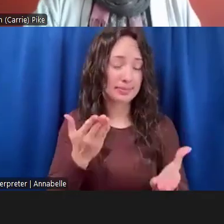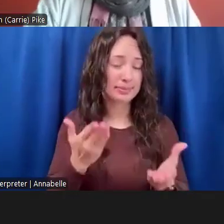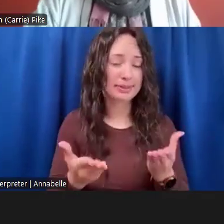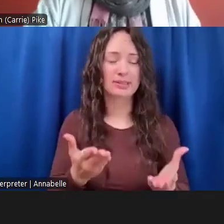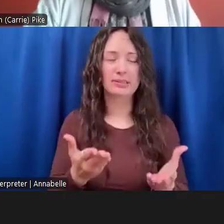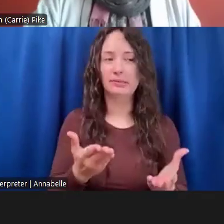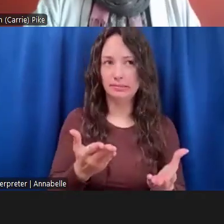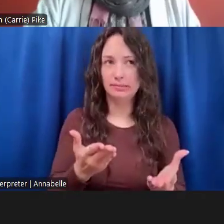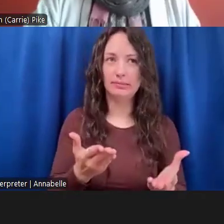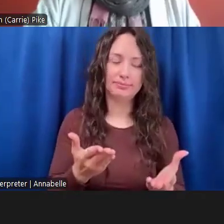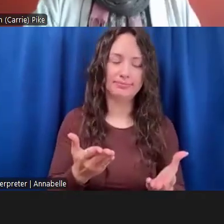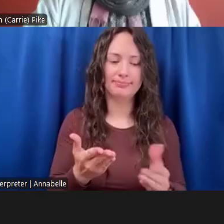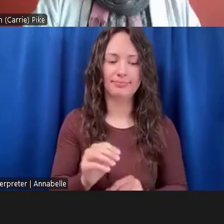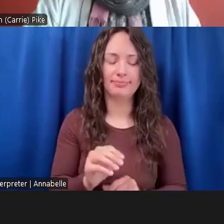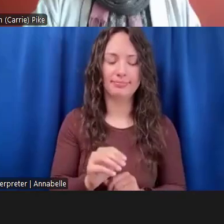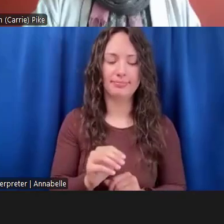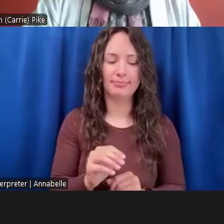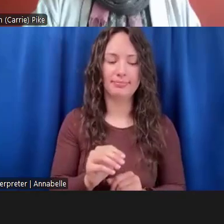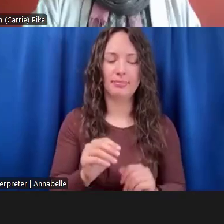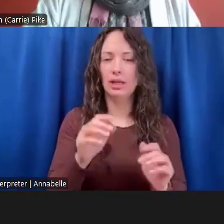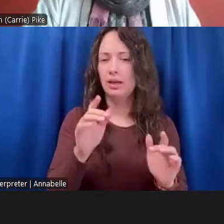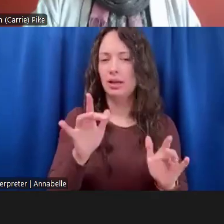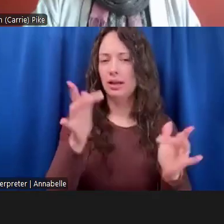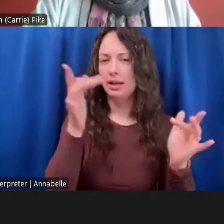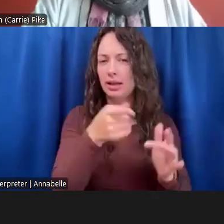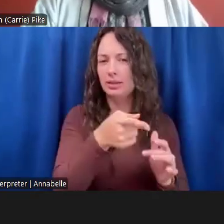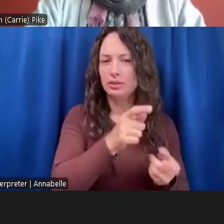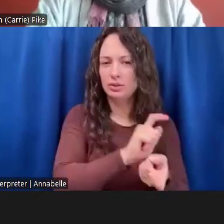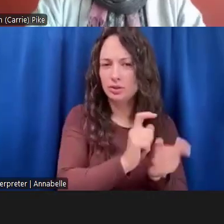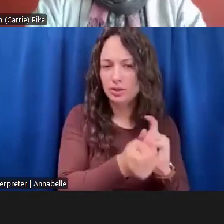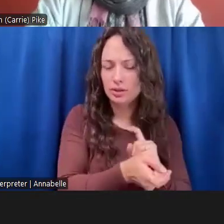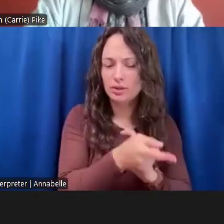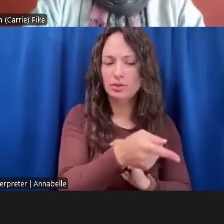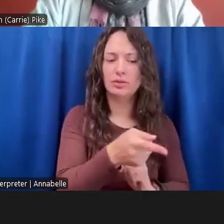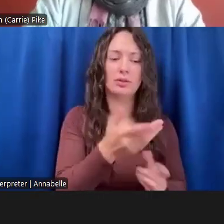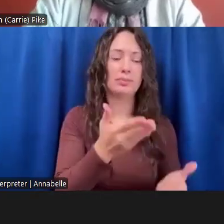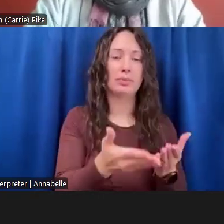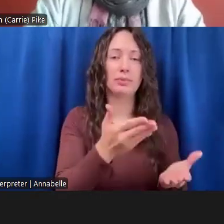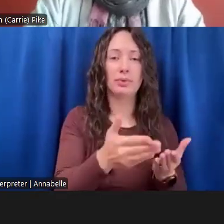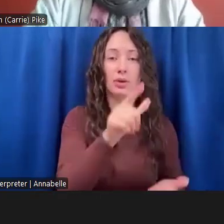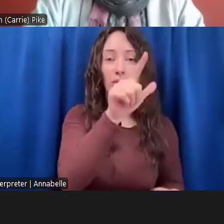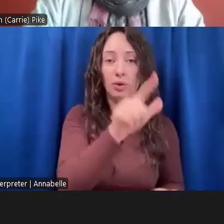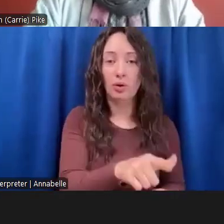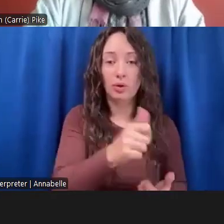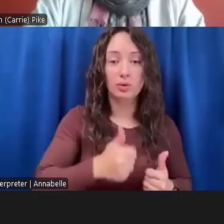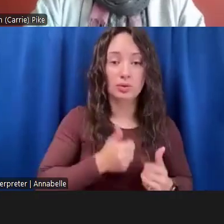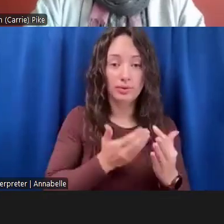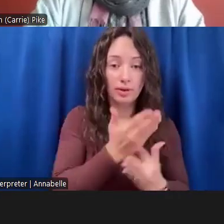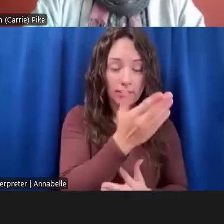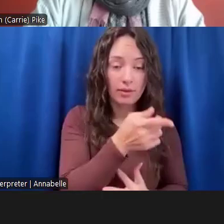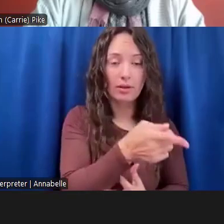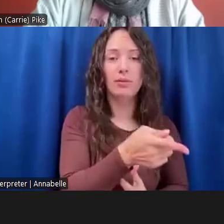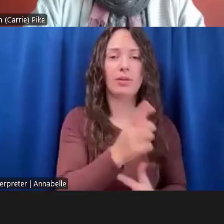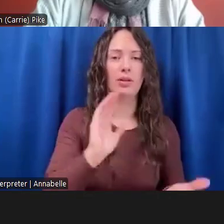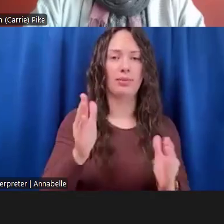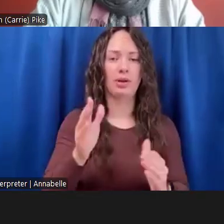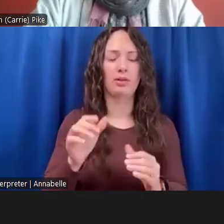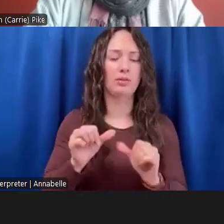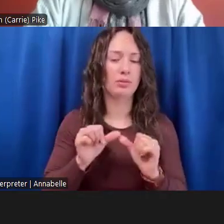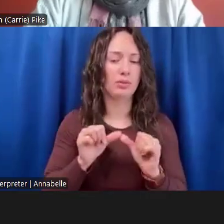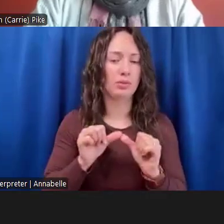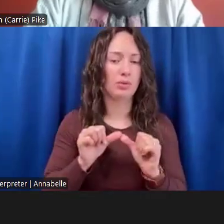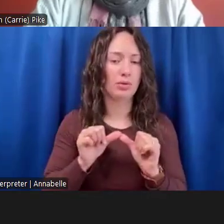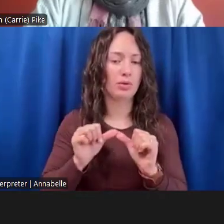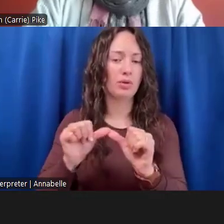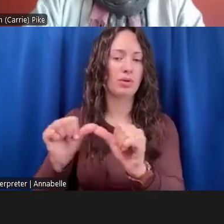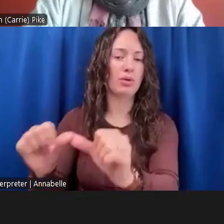changes of lowered nest or reproductive success or lowered survival that long term affects the